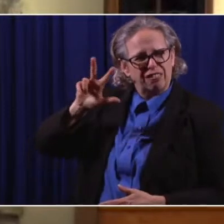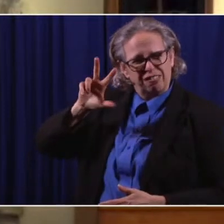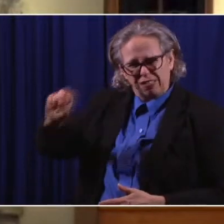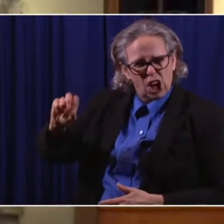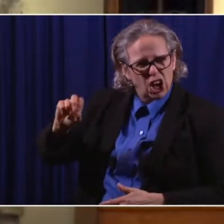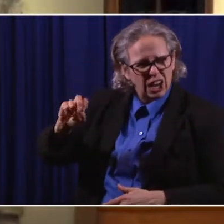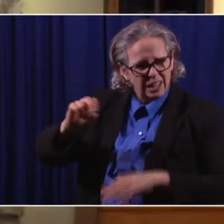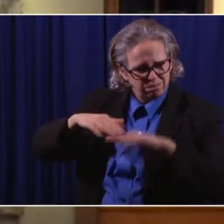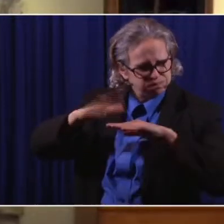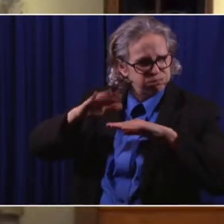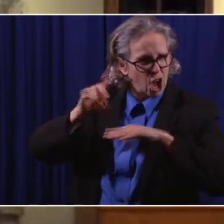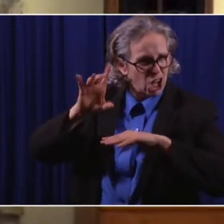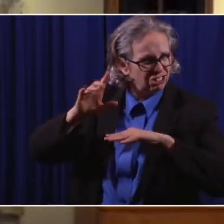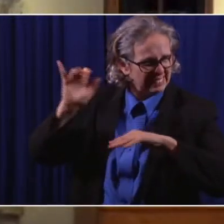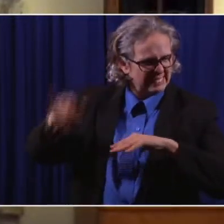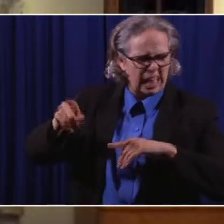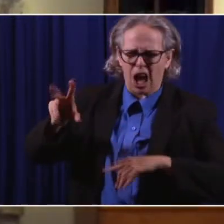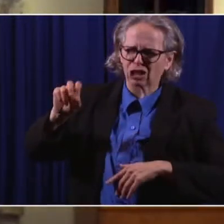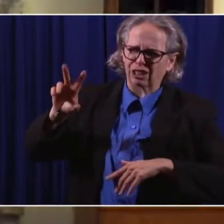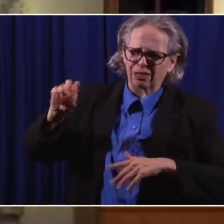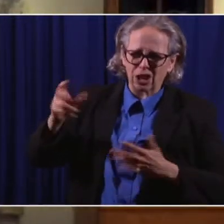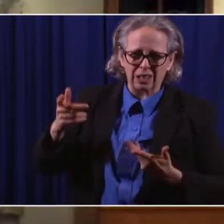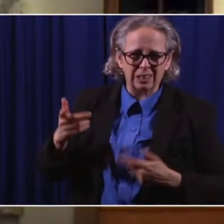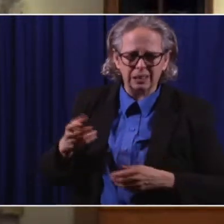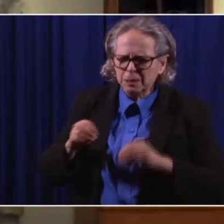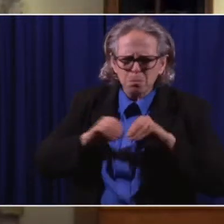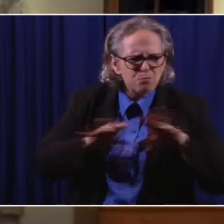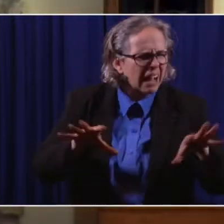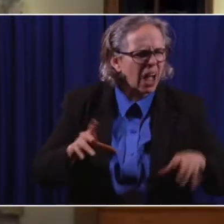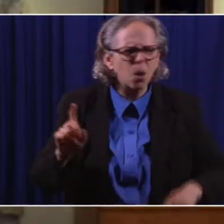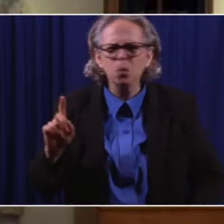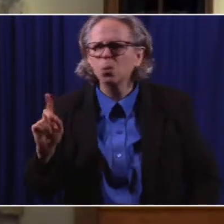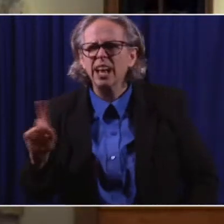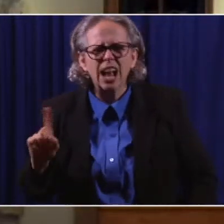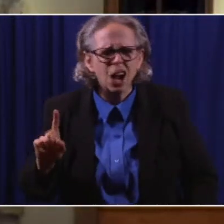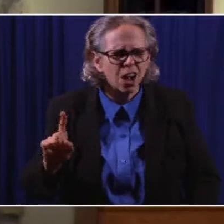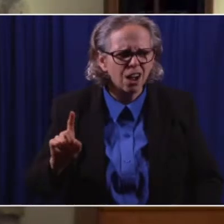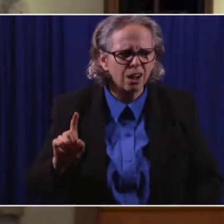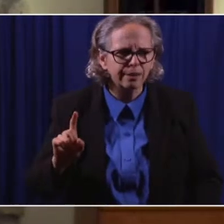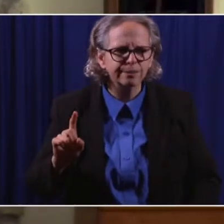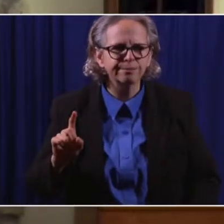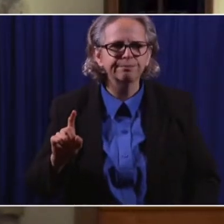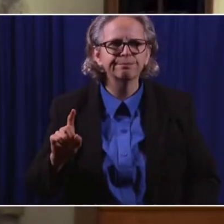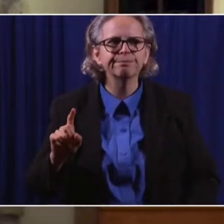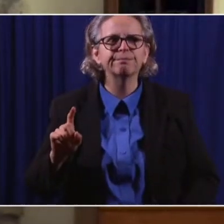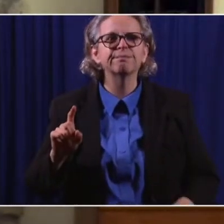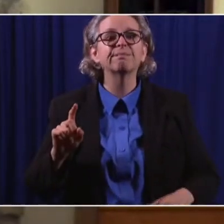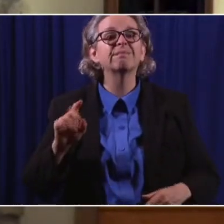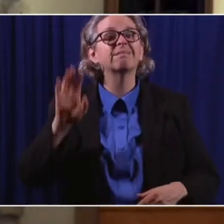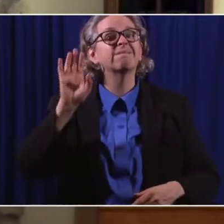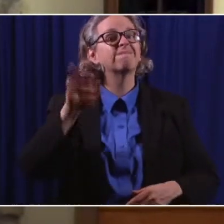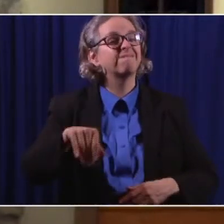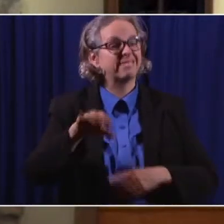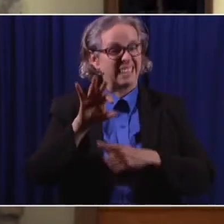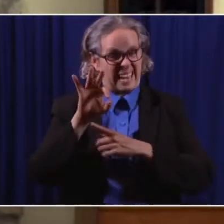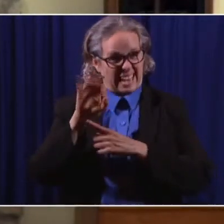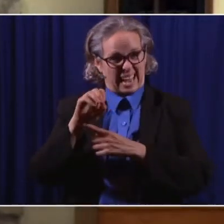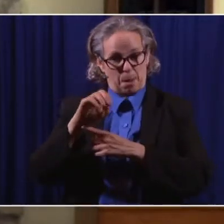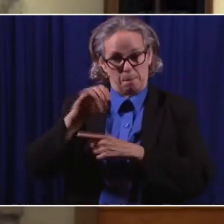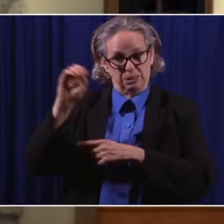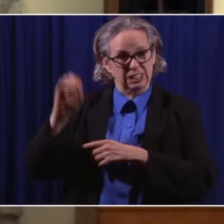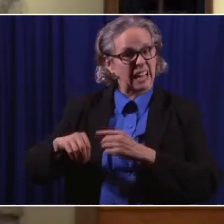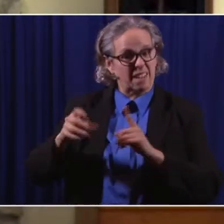100,000. Health department officials report the county has had more than 90 cases to date in October, which is triple the number of cases they